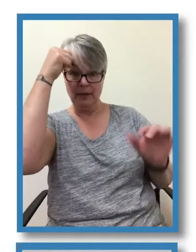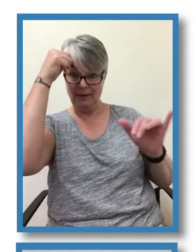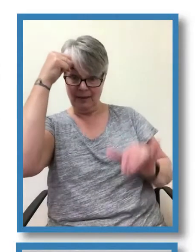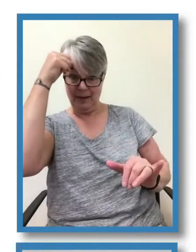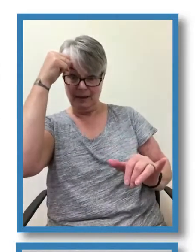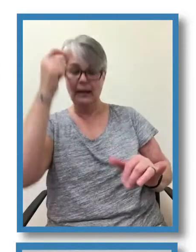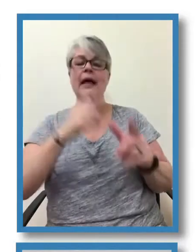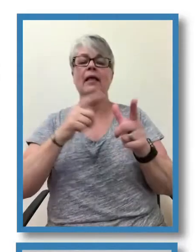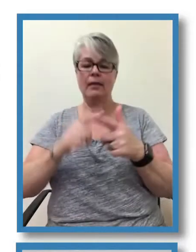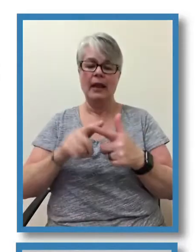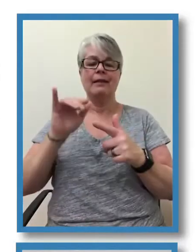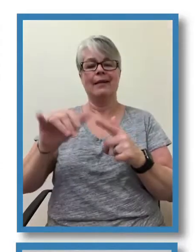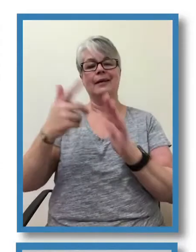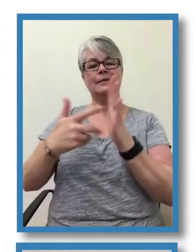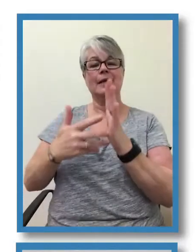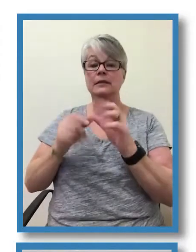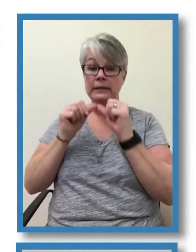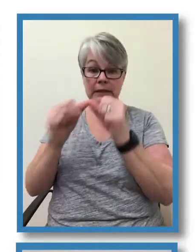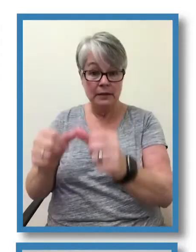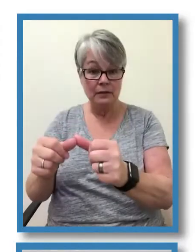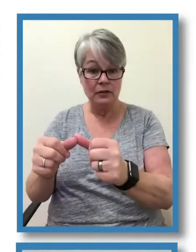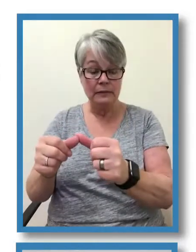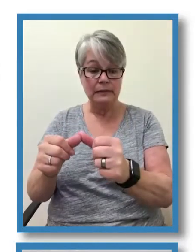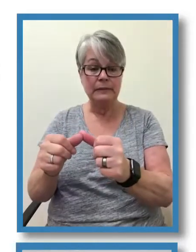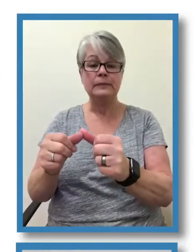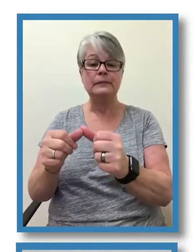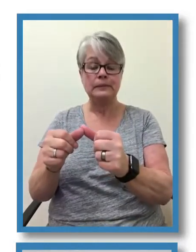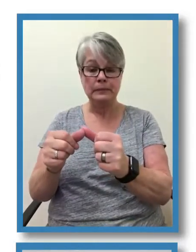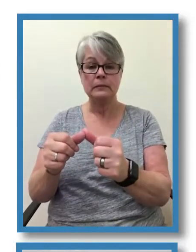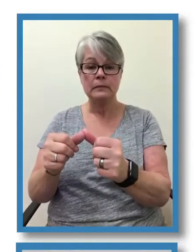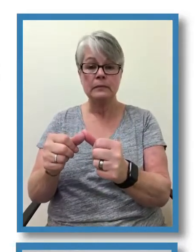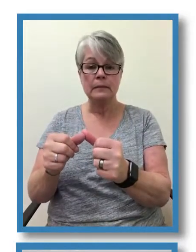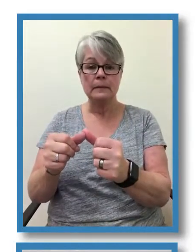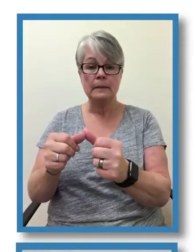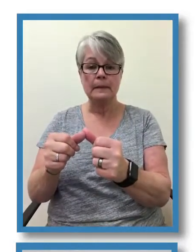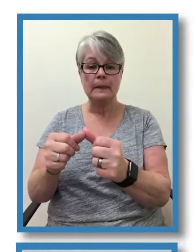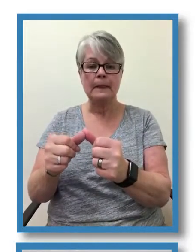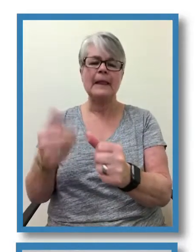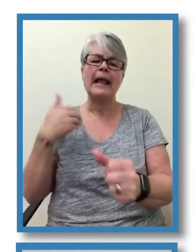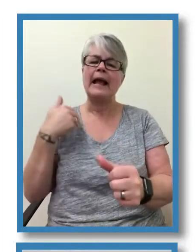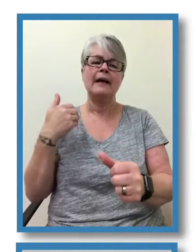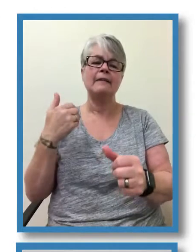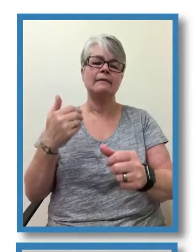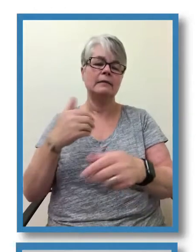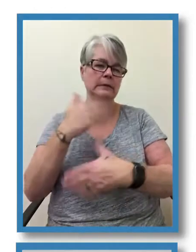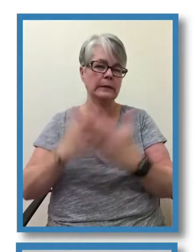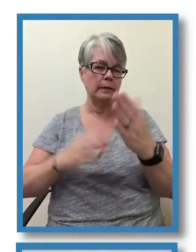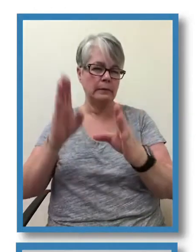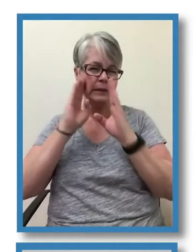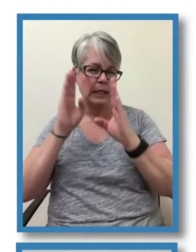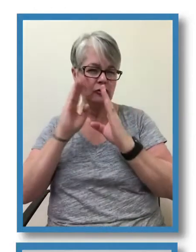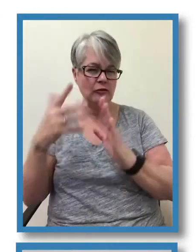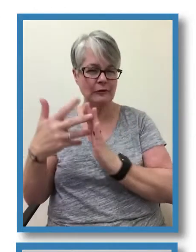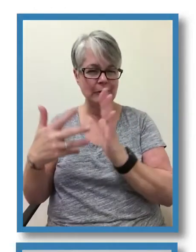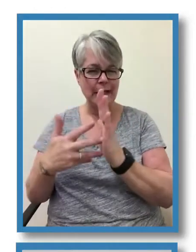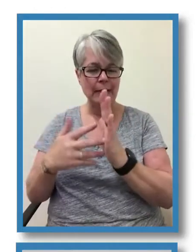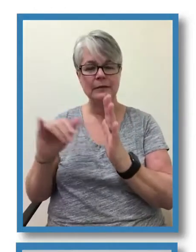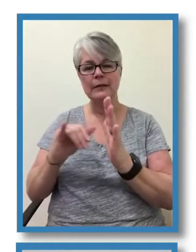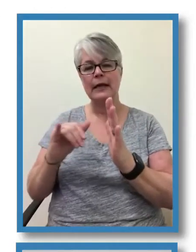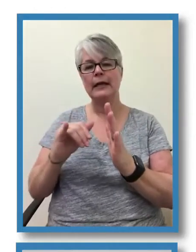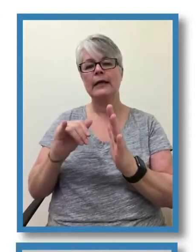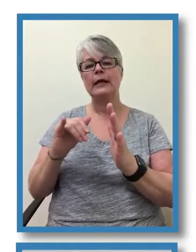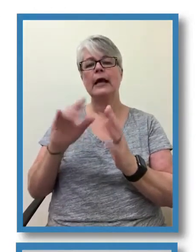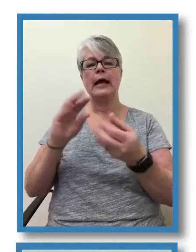numbers forwards and numbers backwards. There's a tapping test. We have to tap the desk every time you hear the